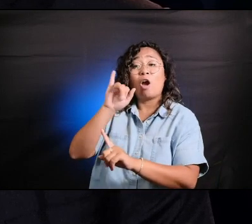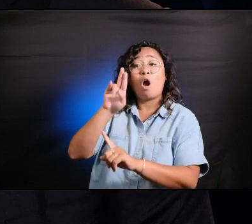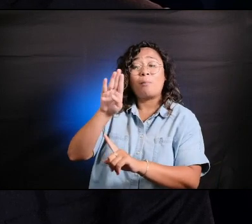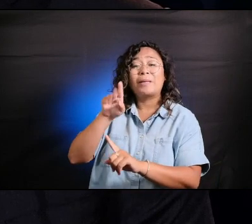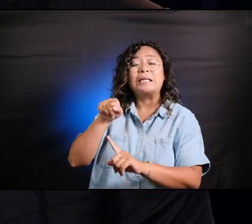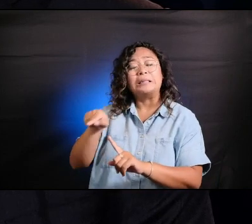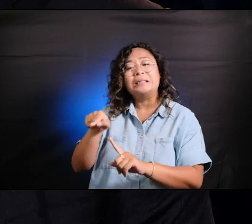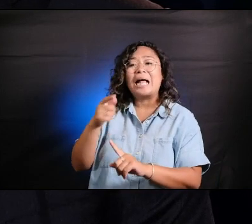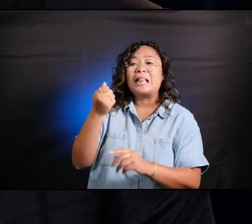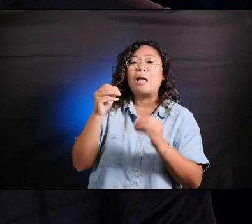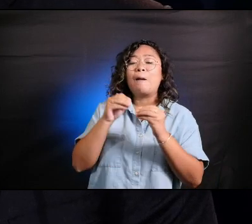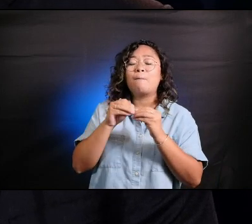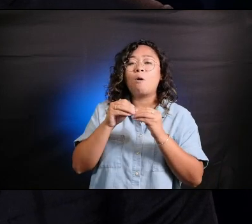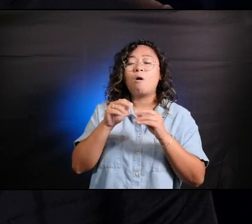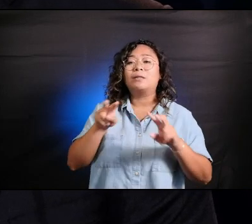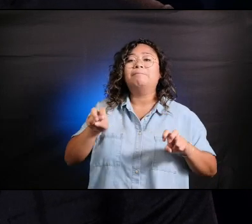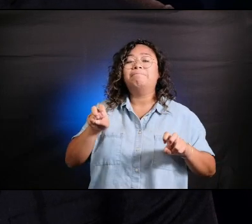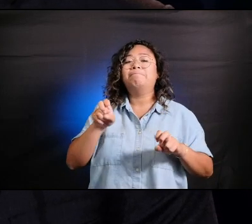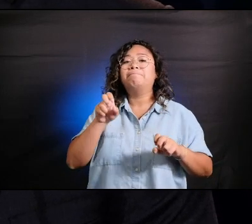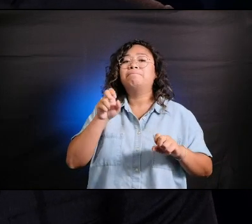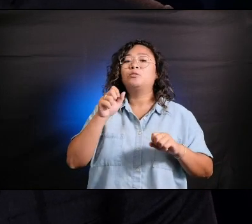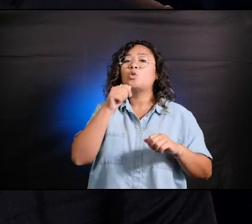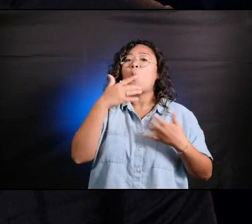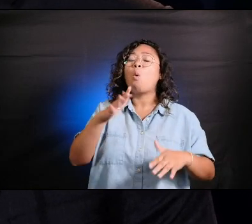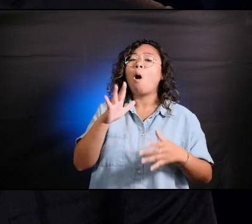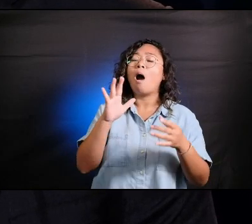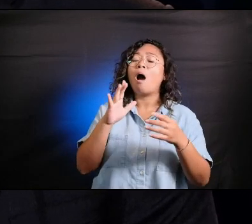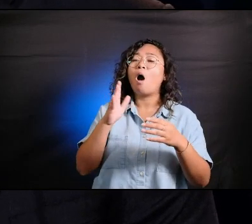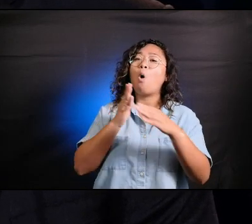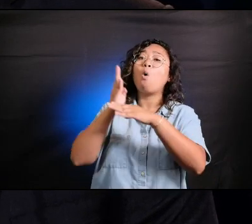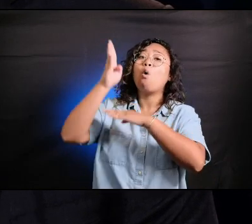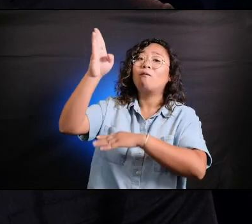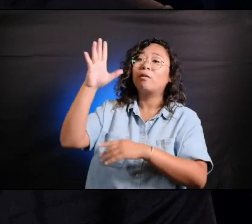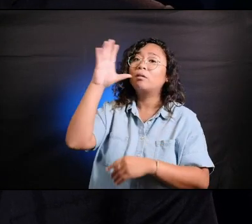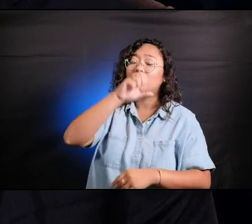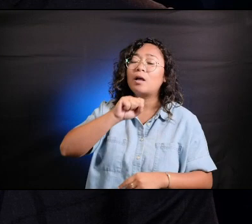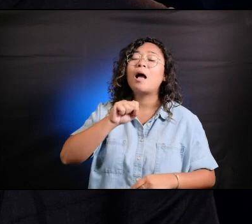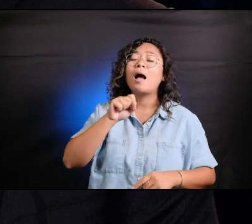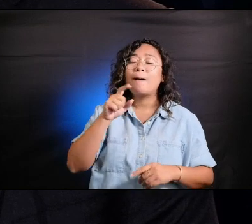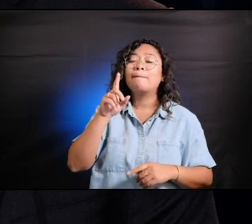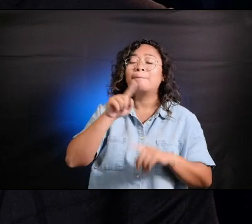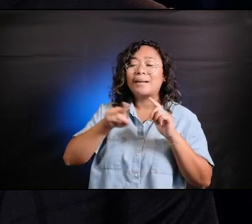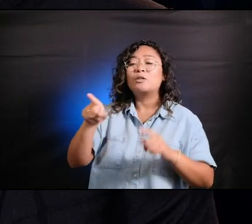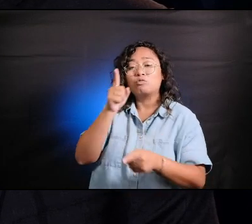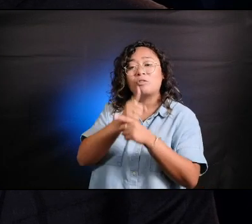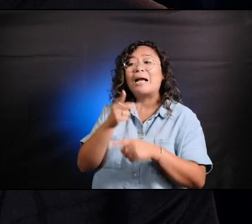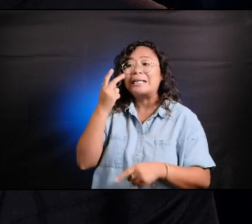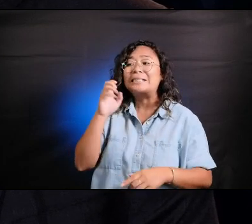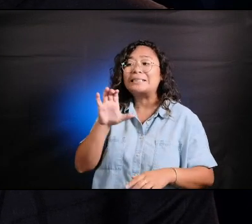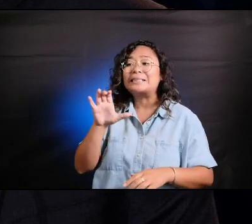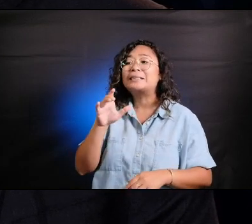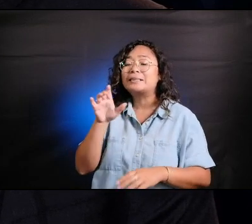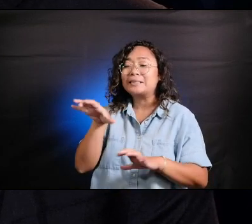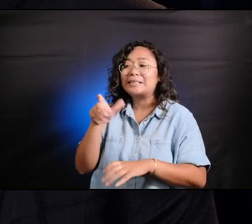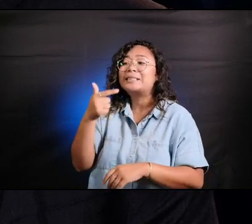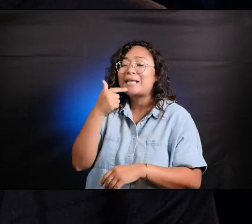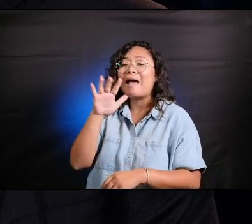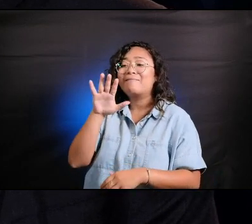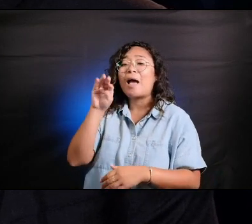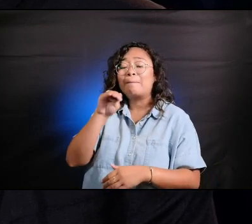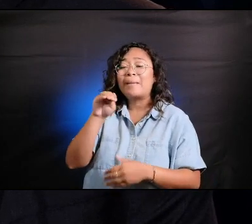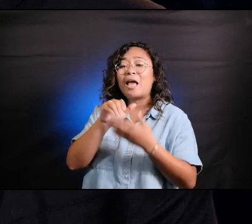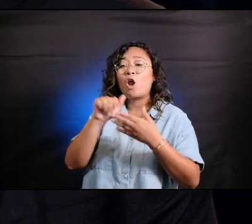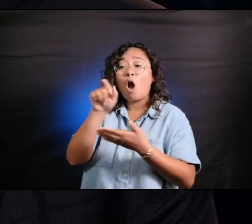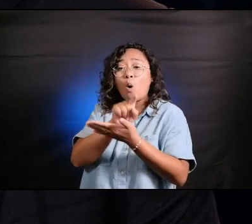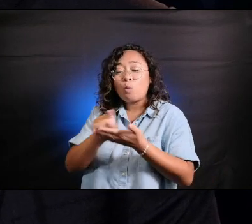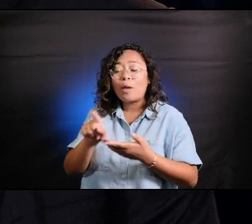them in terms of what we're going to get out. But we had a conversation. He did say that. We had a conversation with